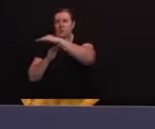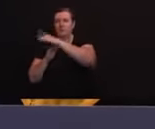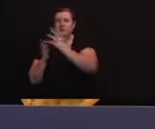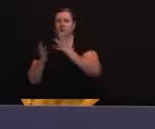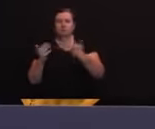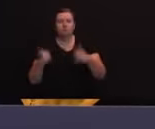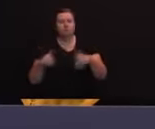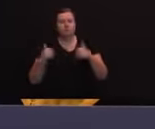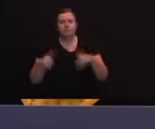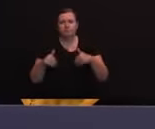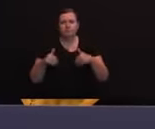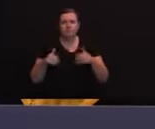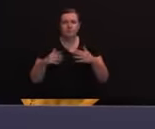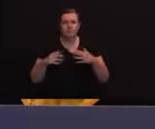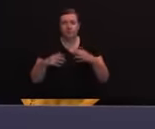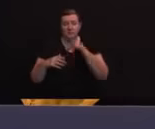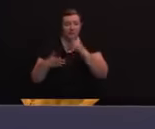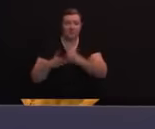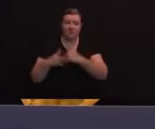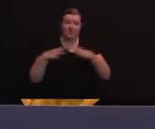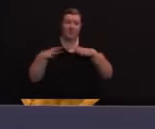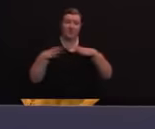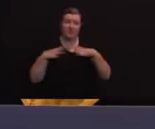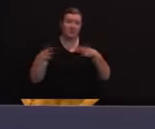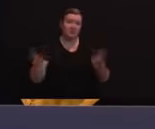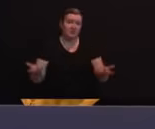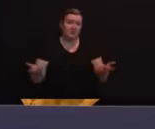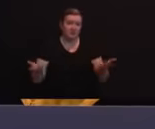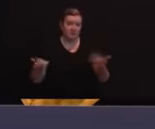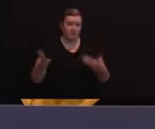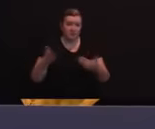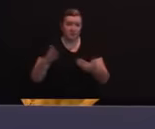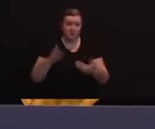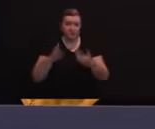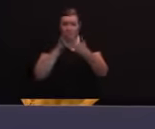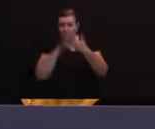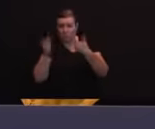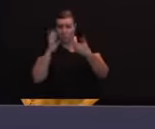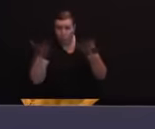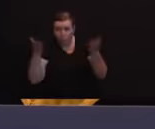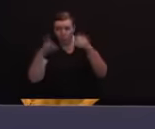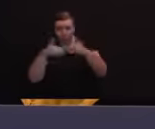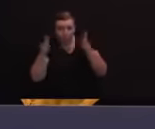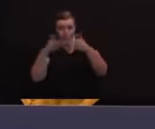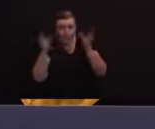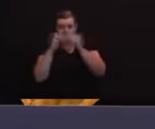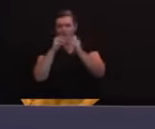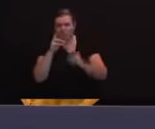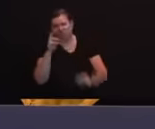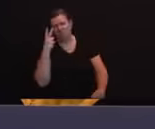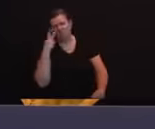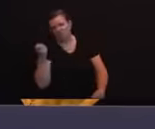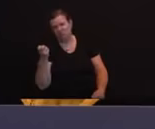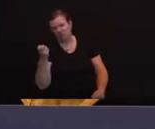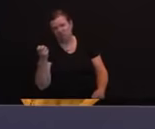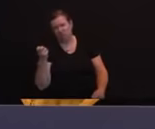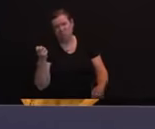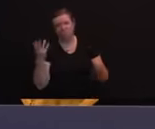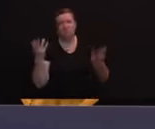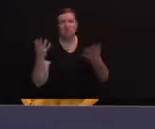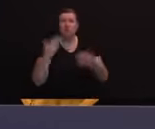don't think we're going to be taking any more steps to open stuff up for the time being, but folks, this is a good place to end. It's how we